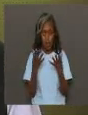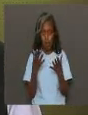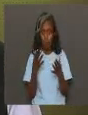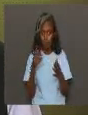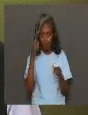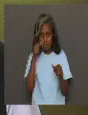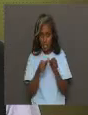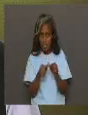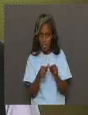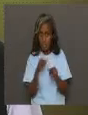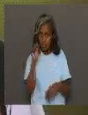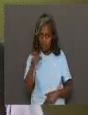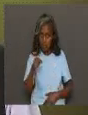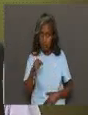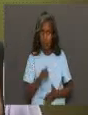it not?